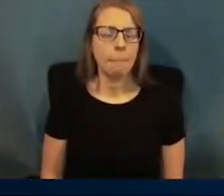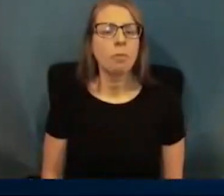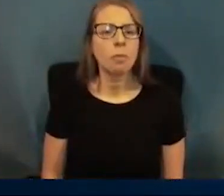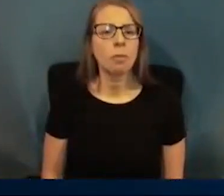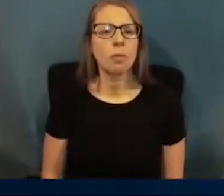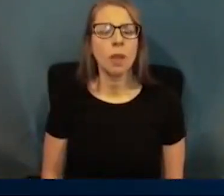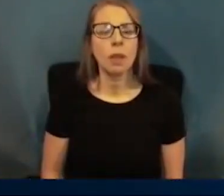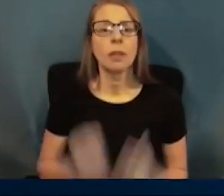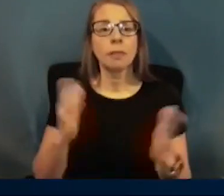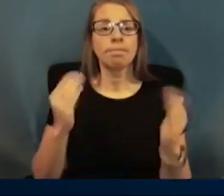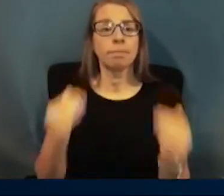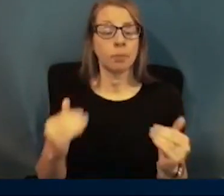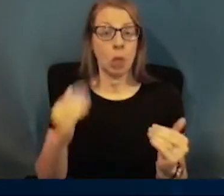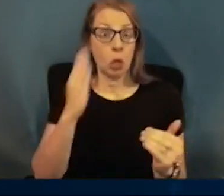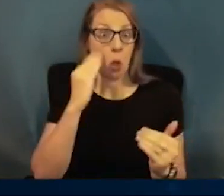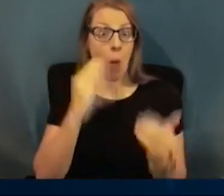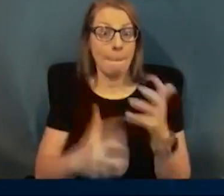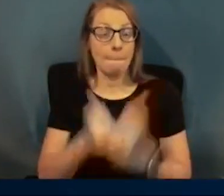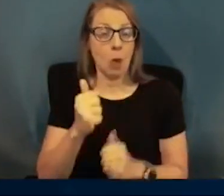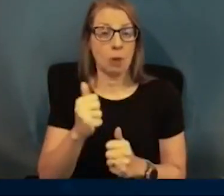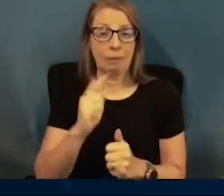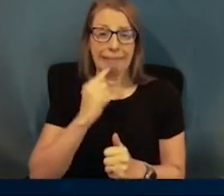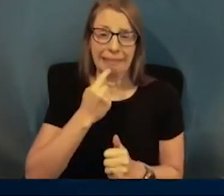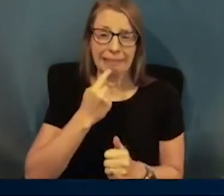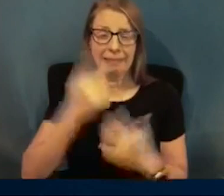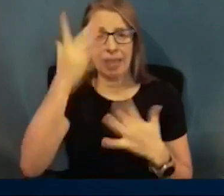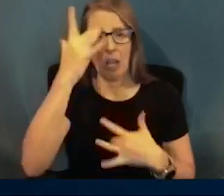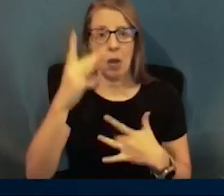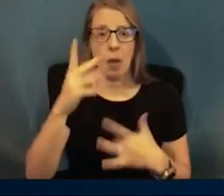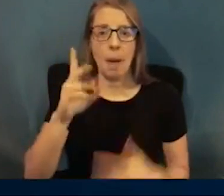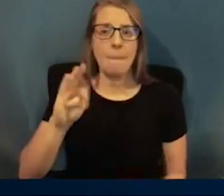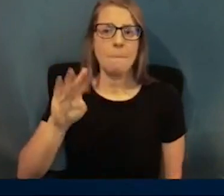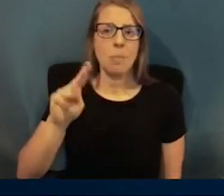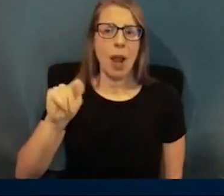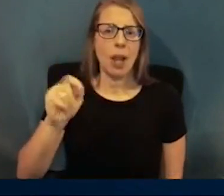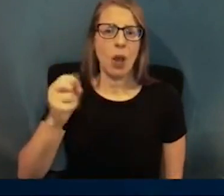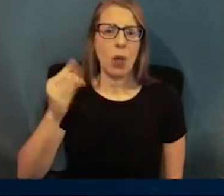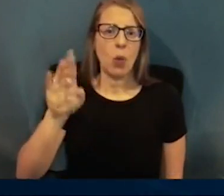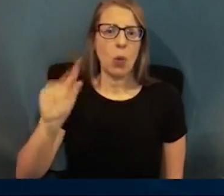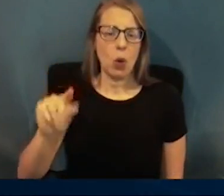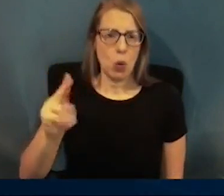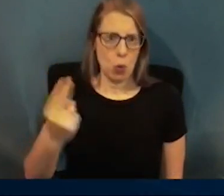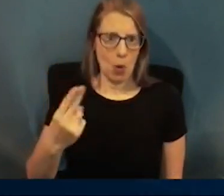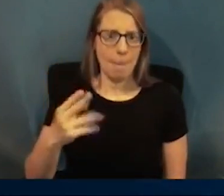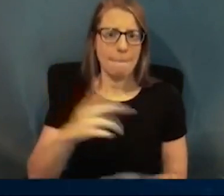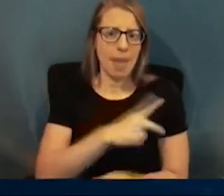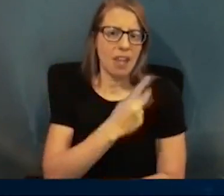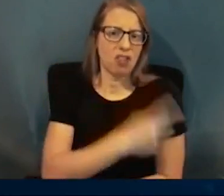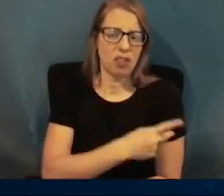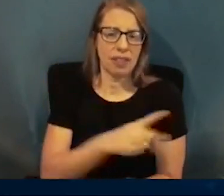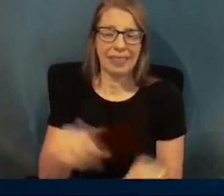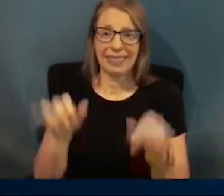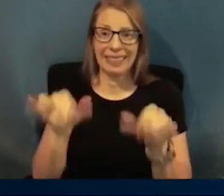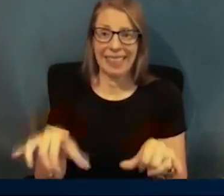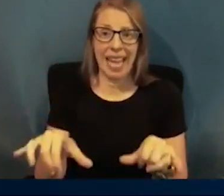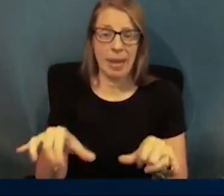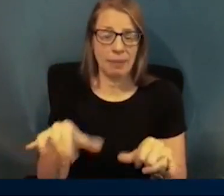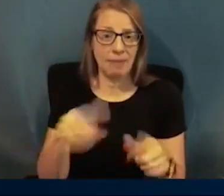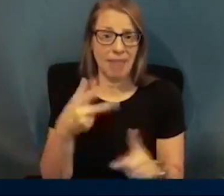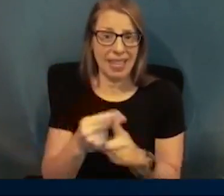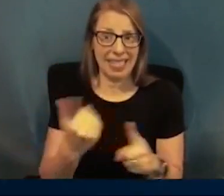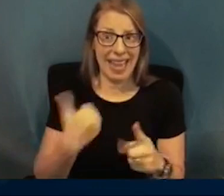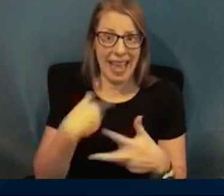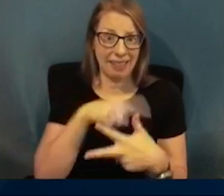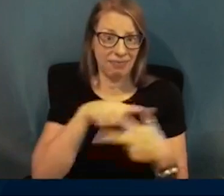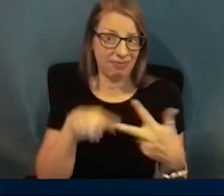we know if most of the seriously ill breakthrough patients had the same vaccine, Moderna, Pfizer, J&J? Yeah, I